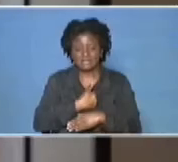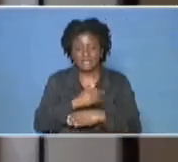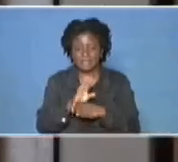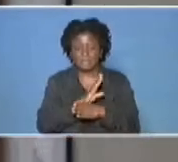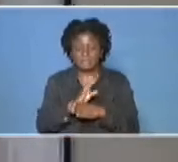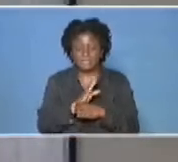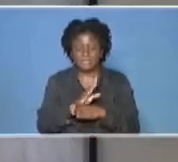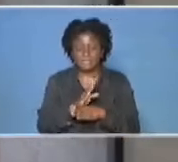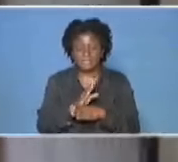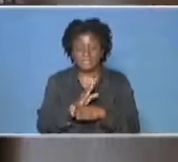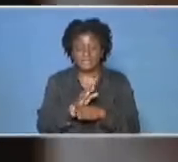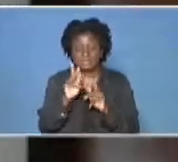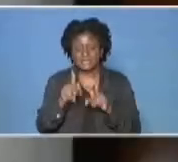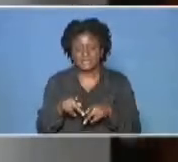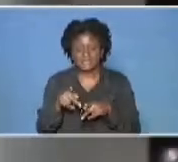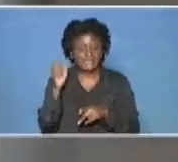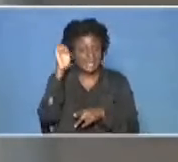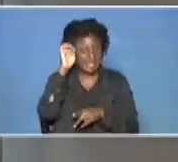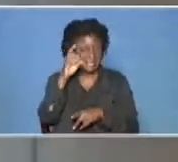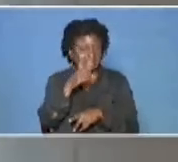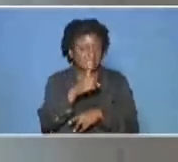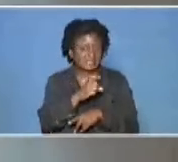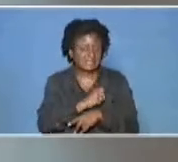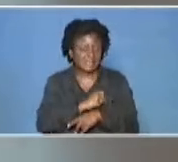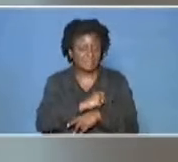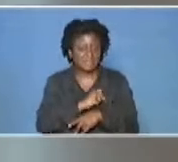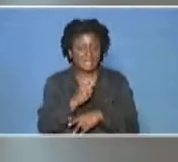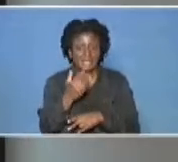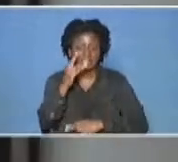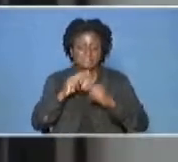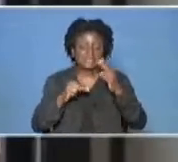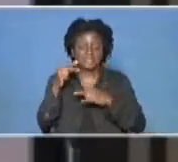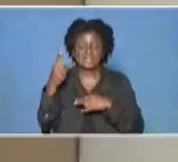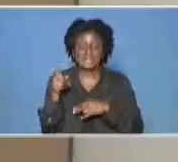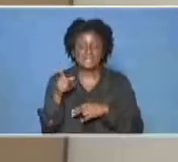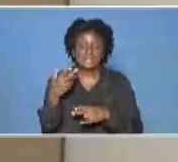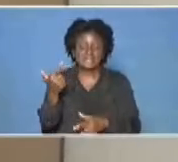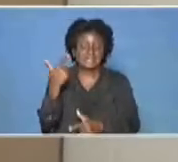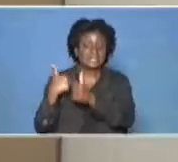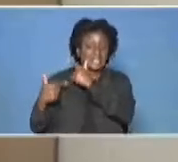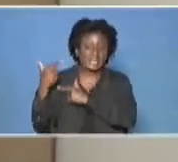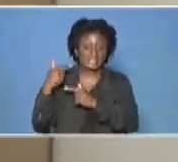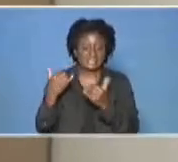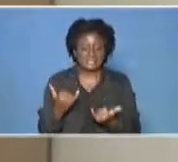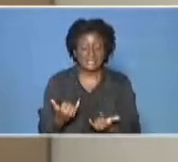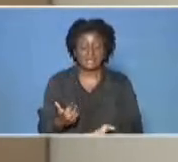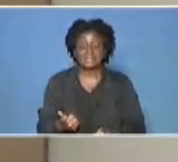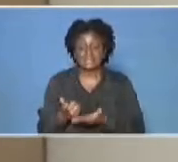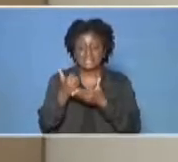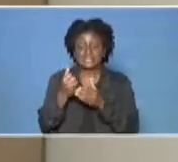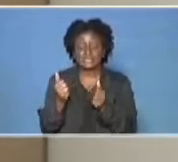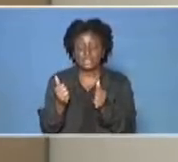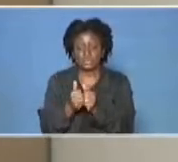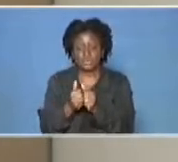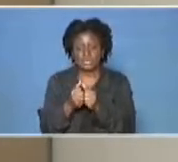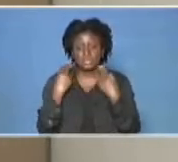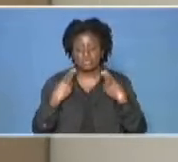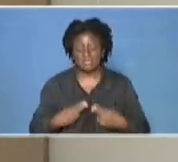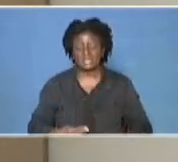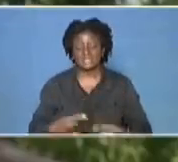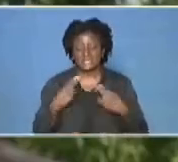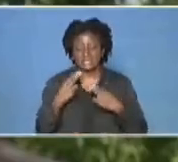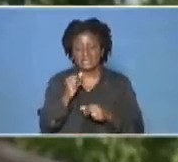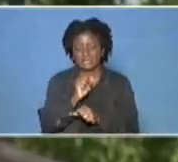built his legacy, one that has found him now assisting with humanitarian relief efforts. The new president of the Bahamas Red Cross says he's ready to